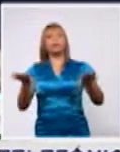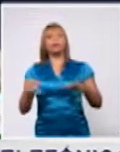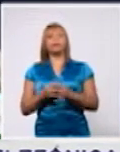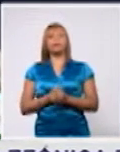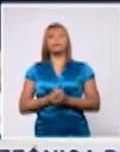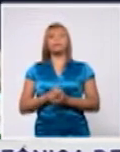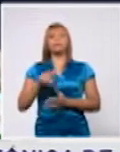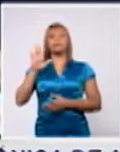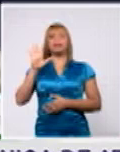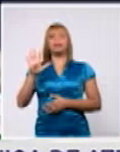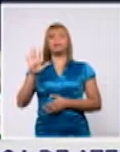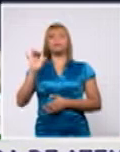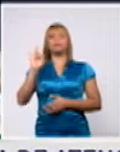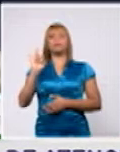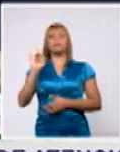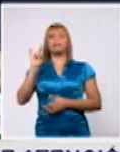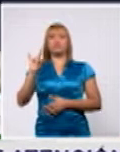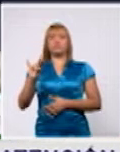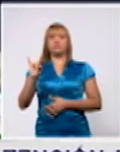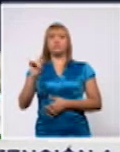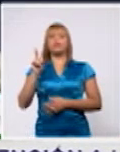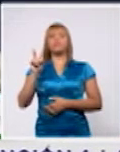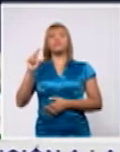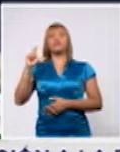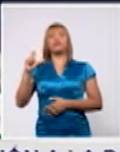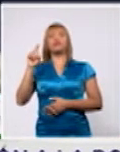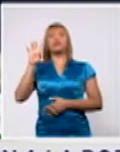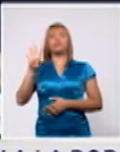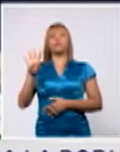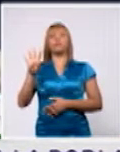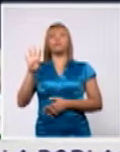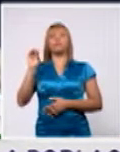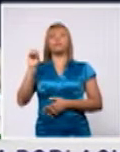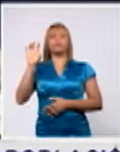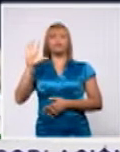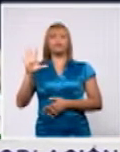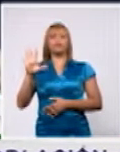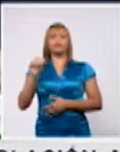1,719 were processed at the Pedro Curi Tropical Medicine Institute,